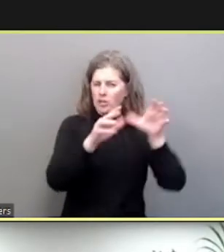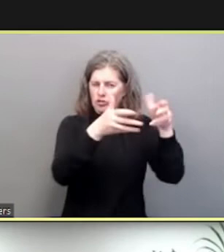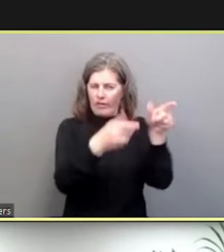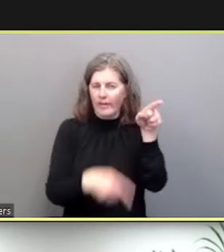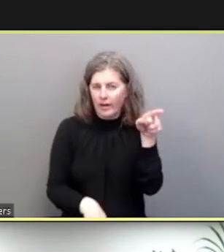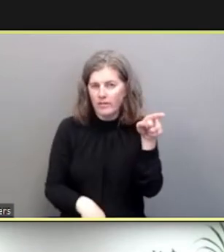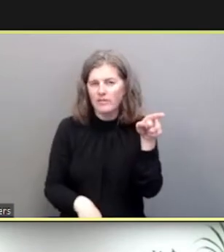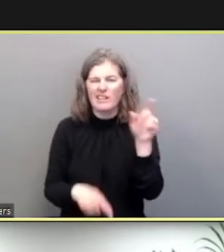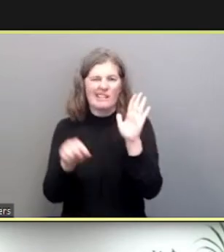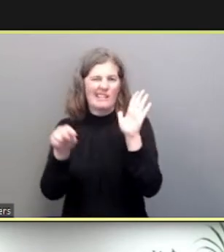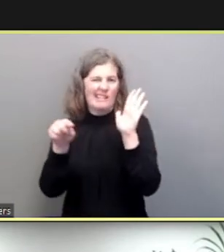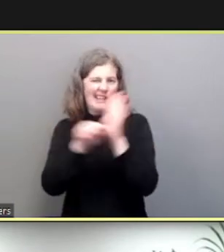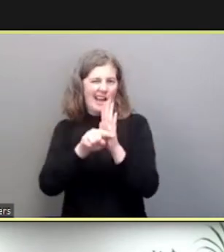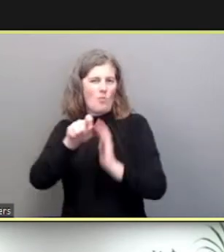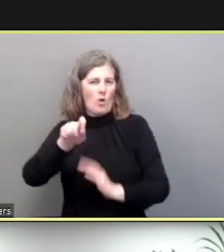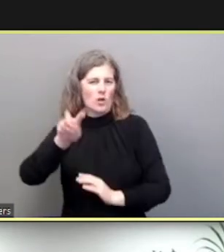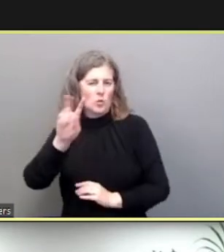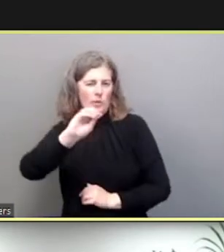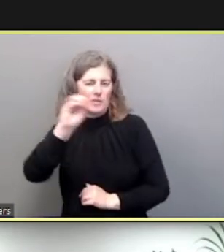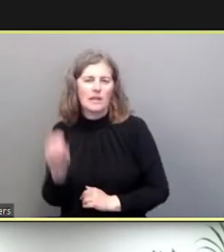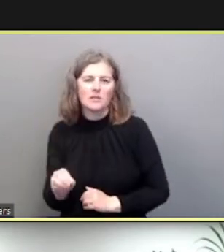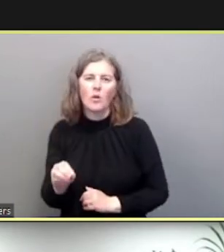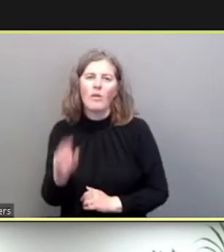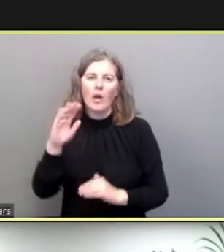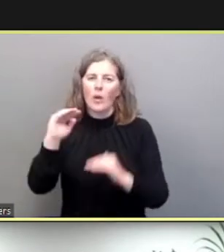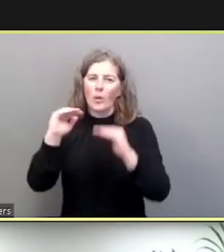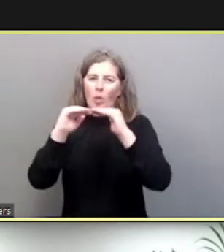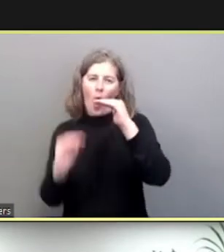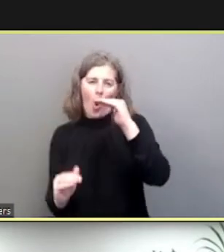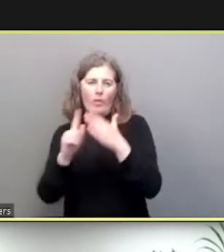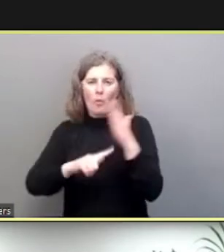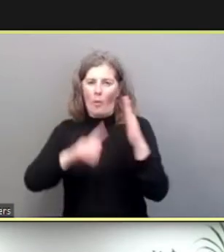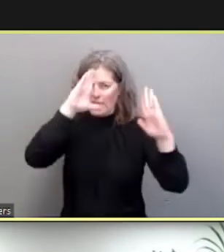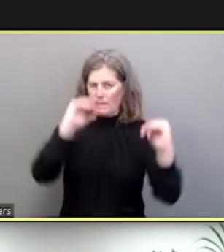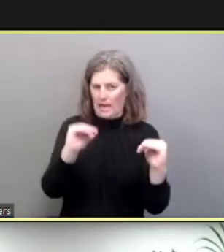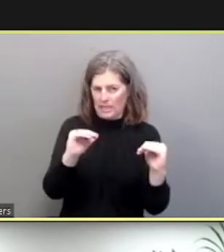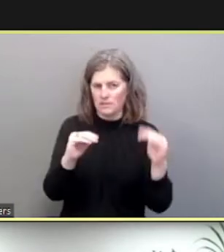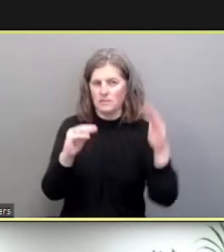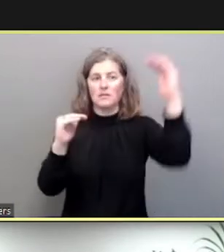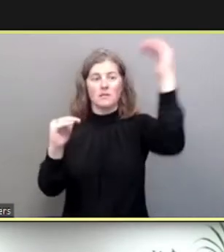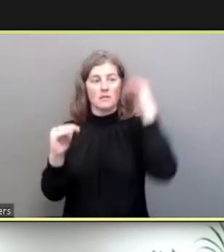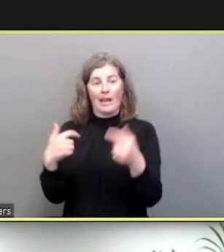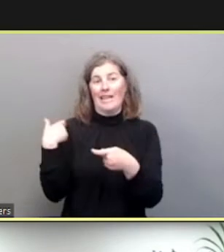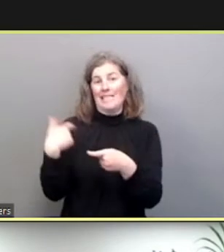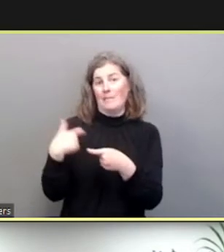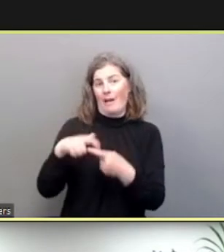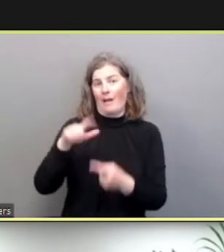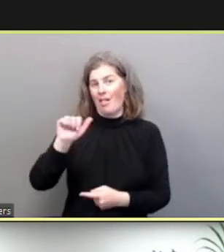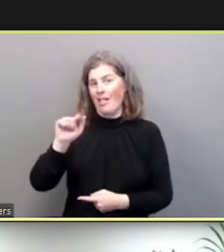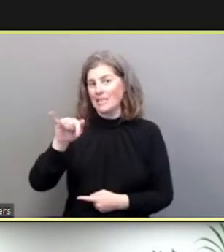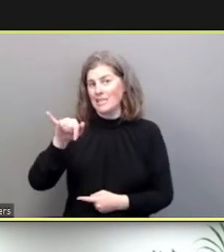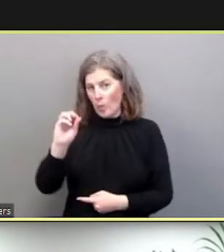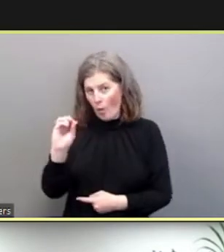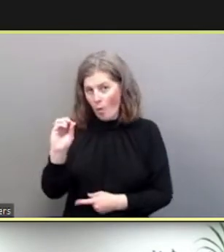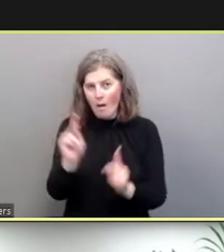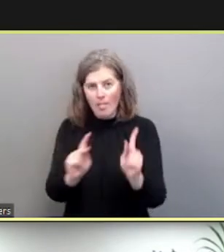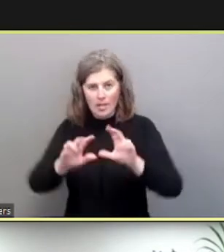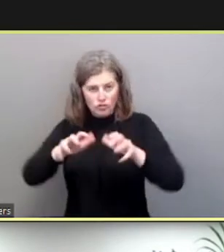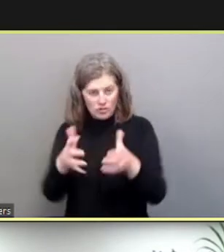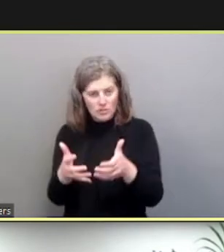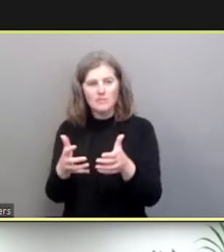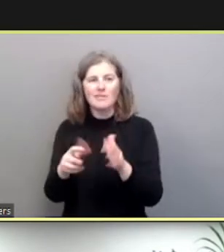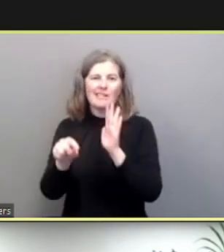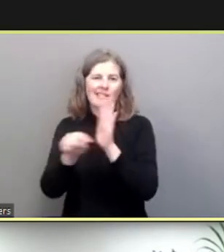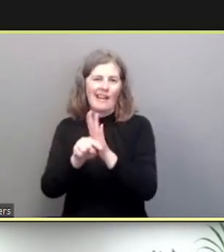it's negative 0.2%, so lower than their share. And then for Hispanic and Latino population, that's